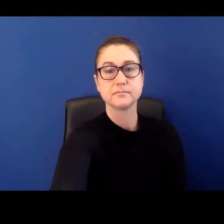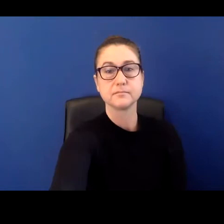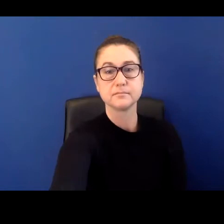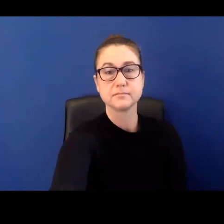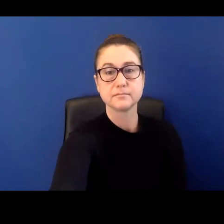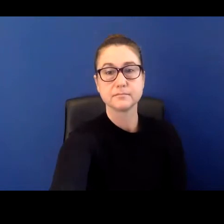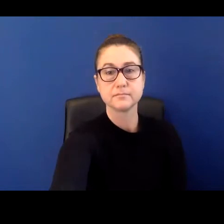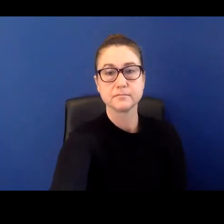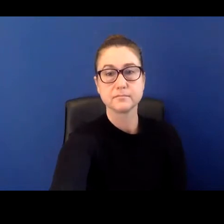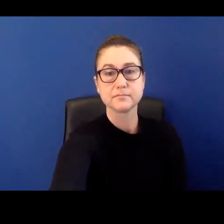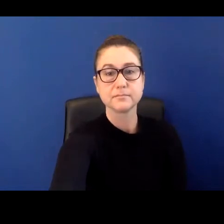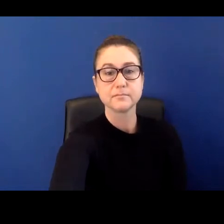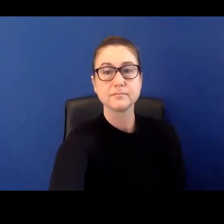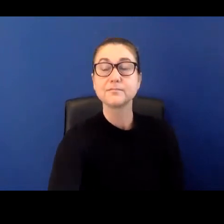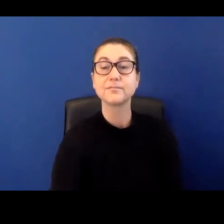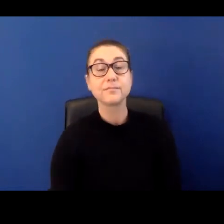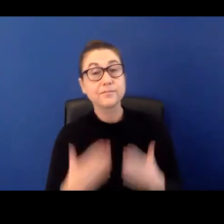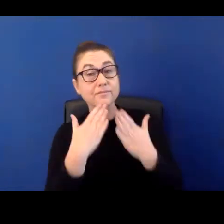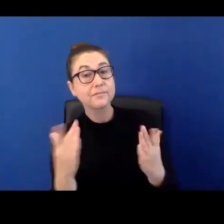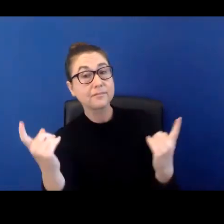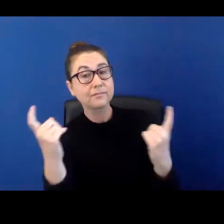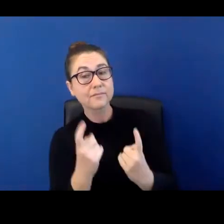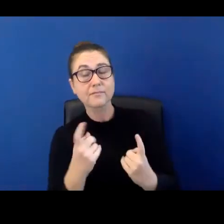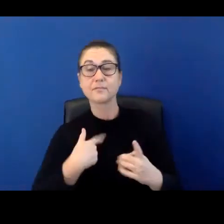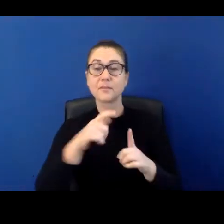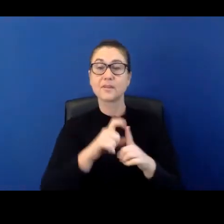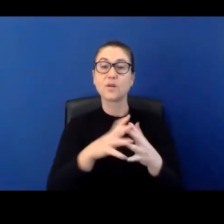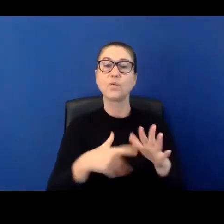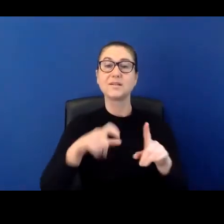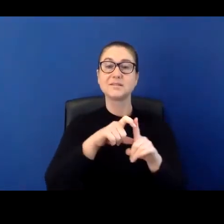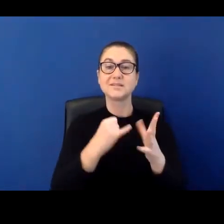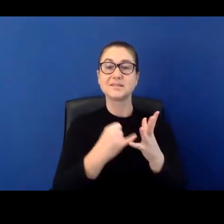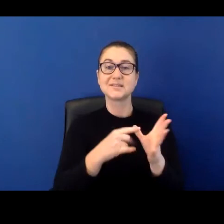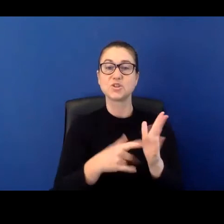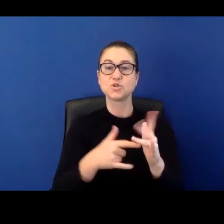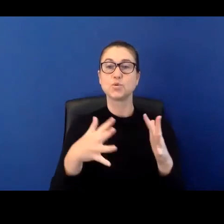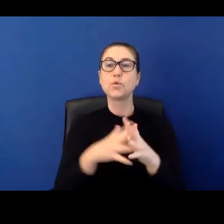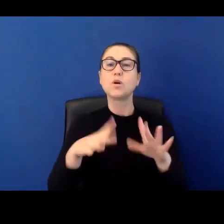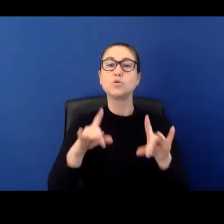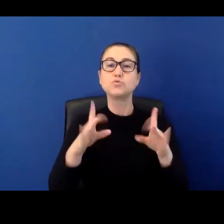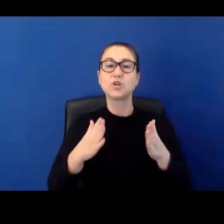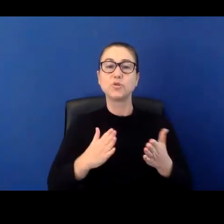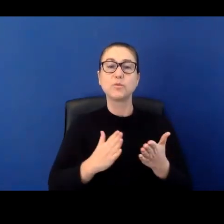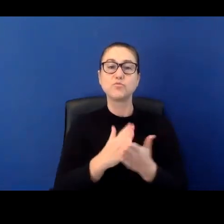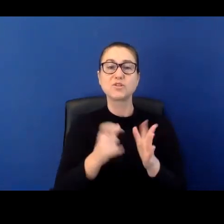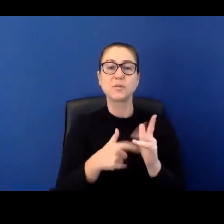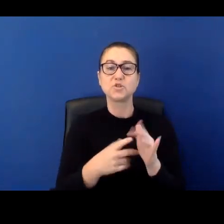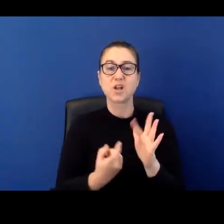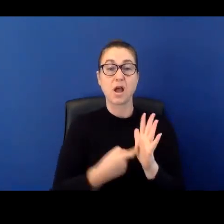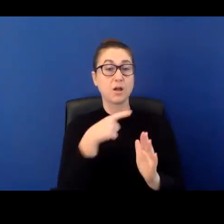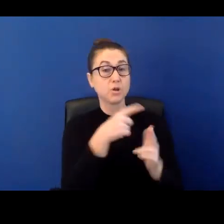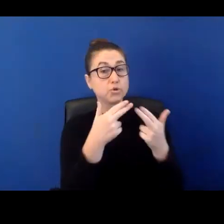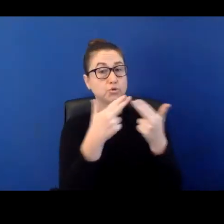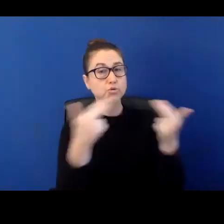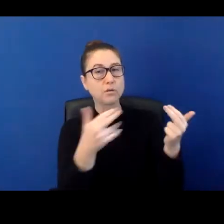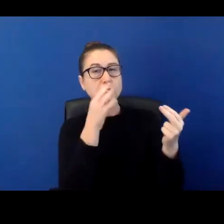Thank you for joining us, everyone. My name is Edward Santow. I'm the Australian Human Rights Commissioner. We've just been playing